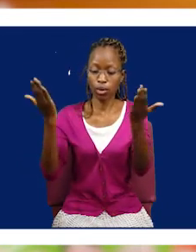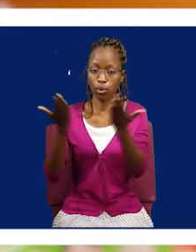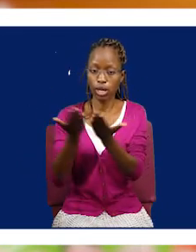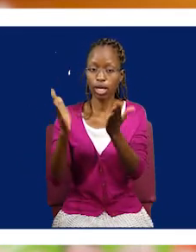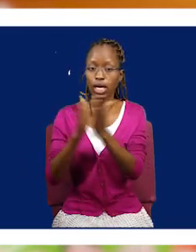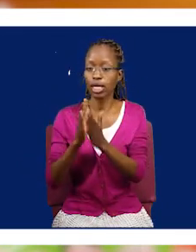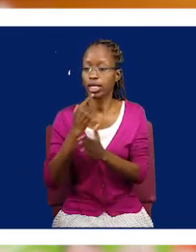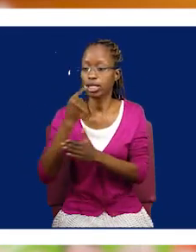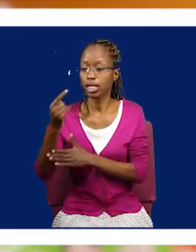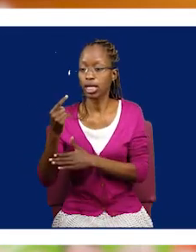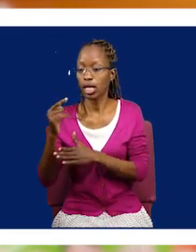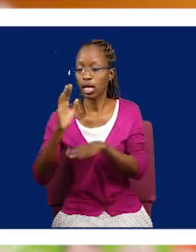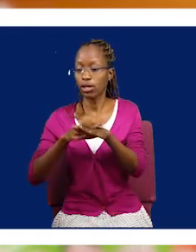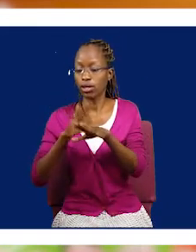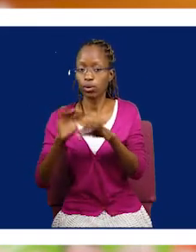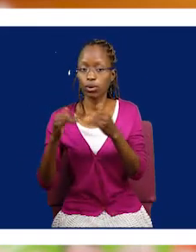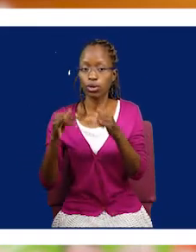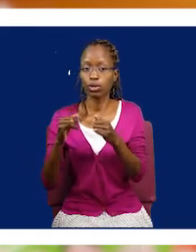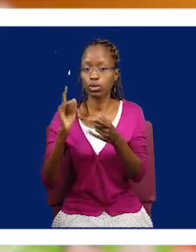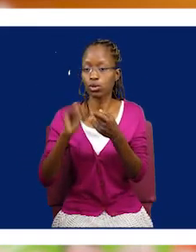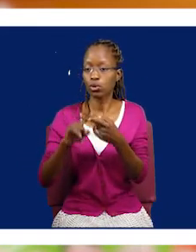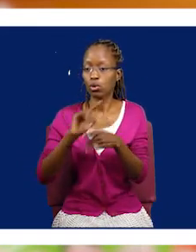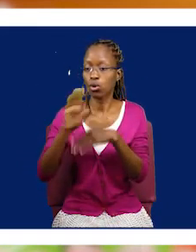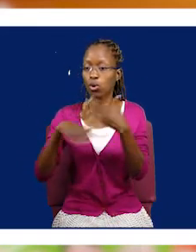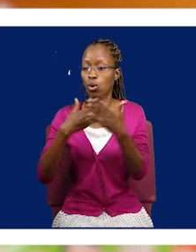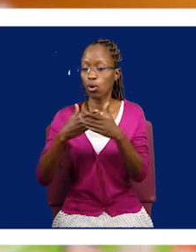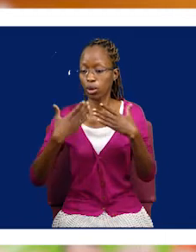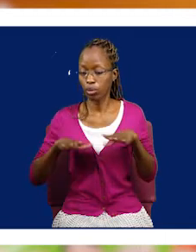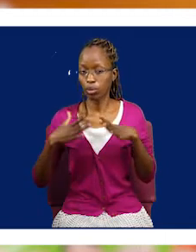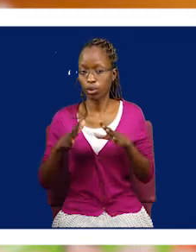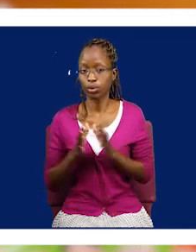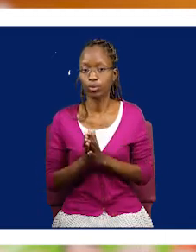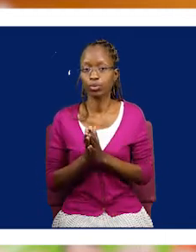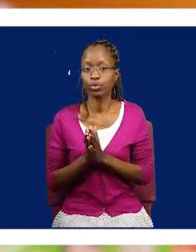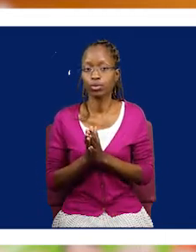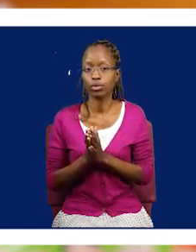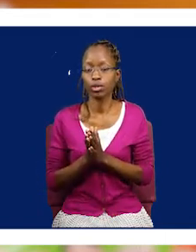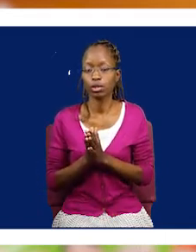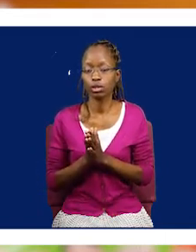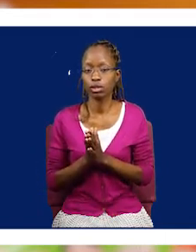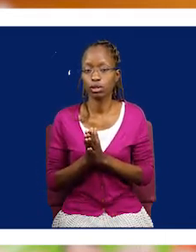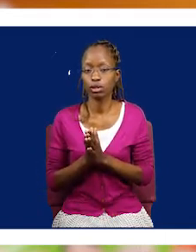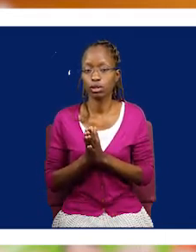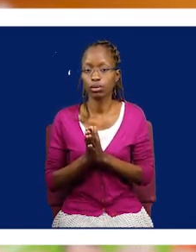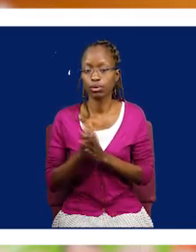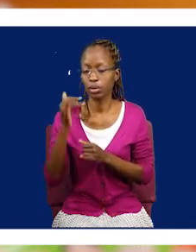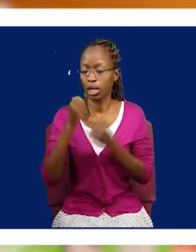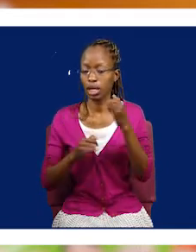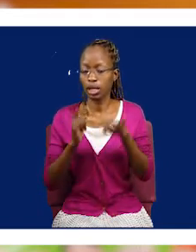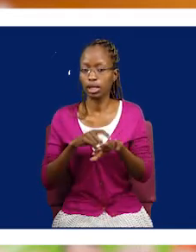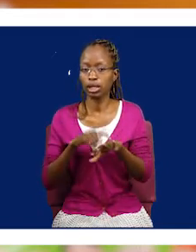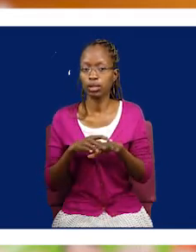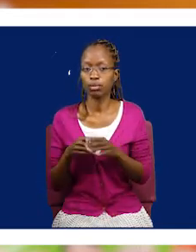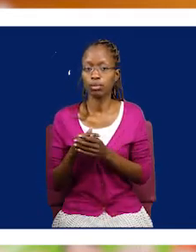world and tell the good news to everyone. Let's do it for the last